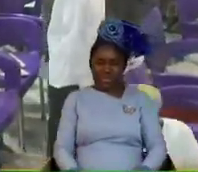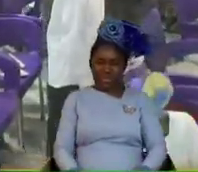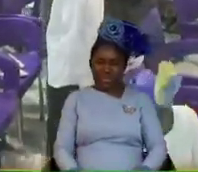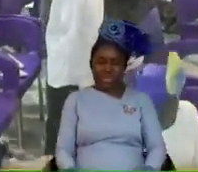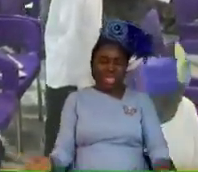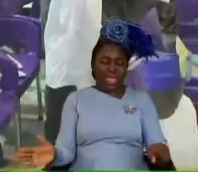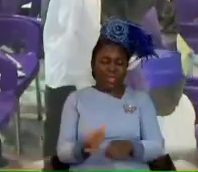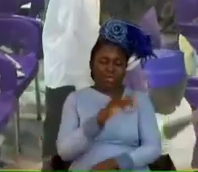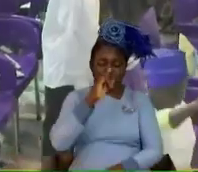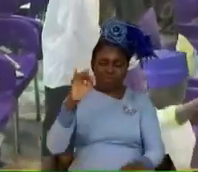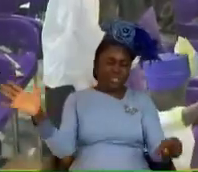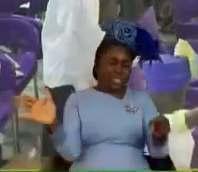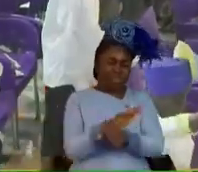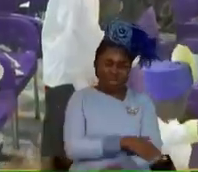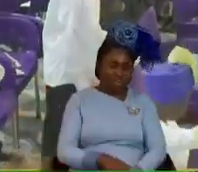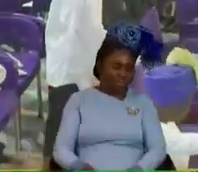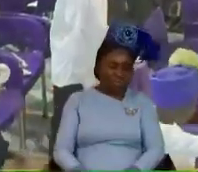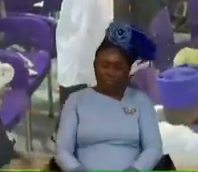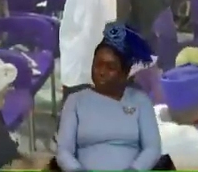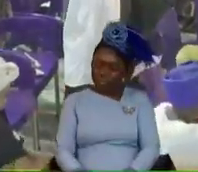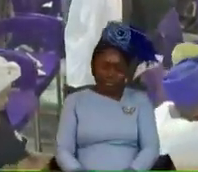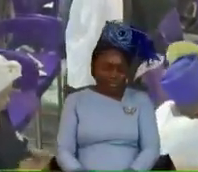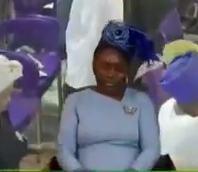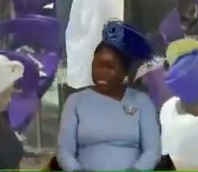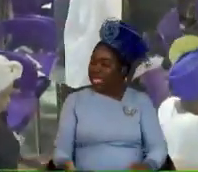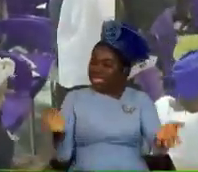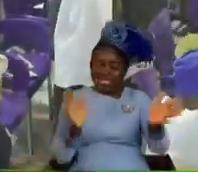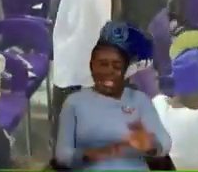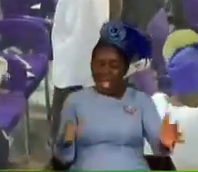Enough is enough.